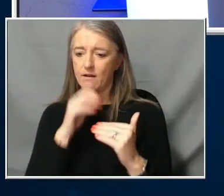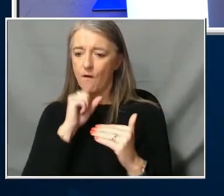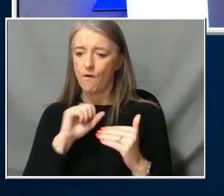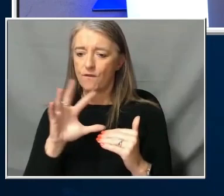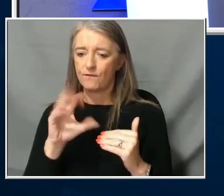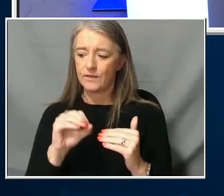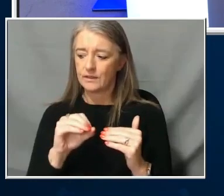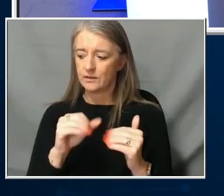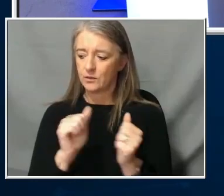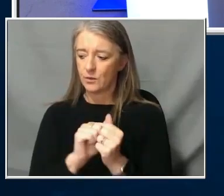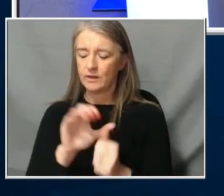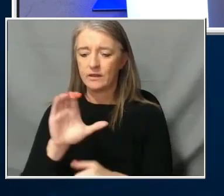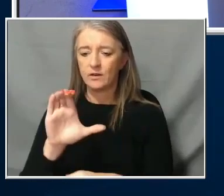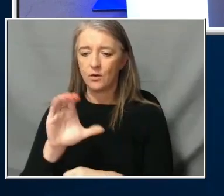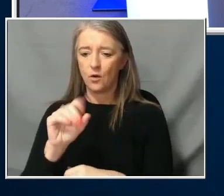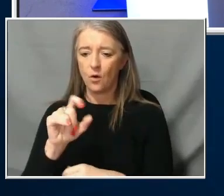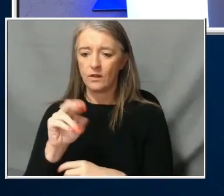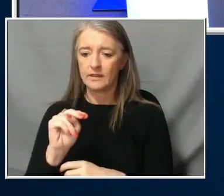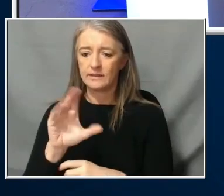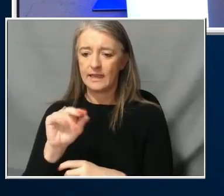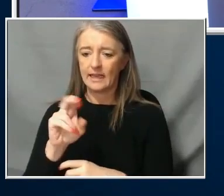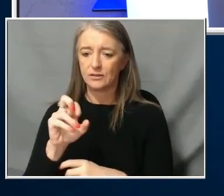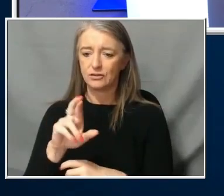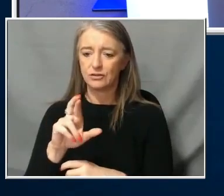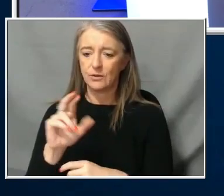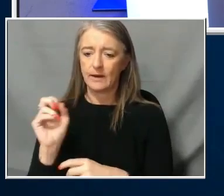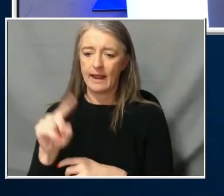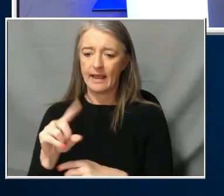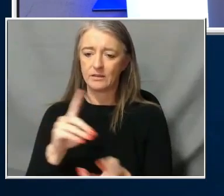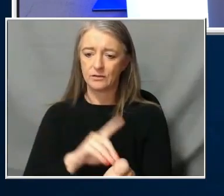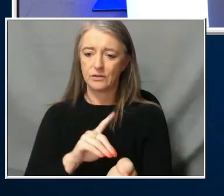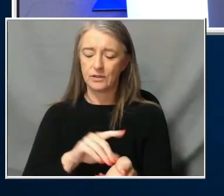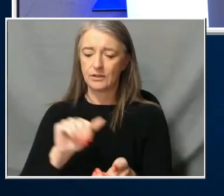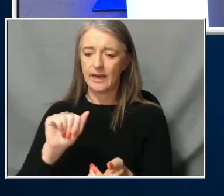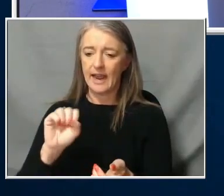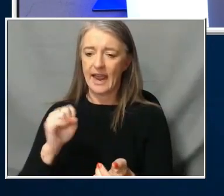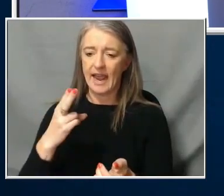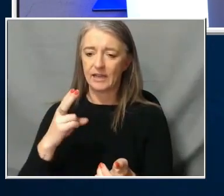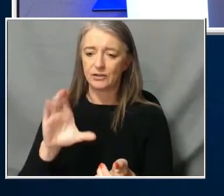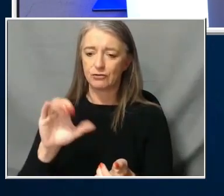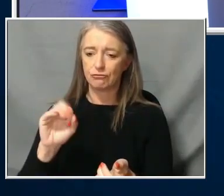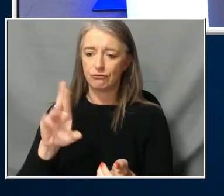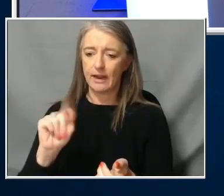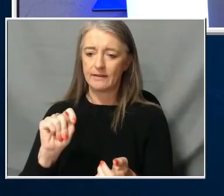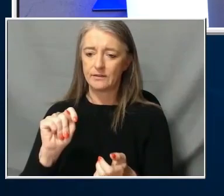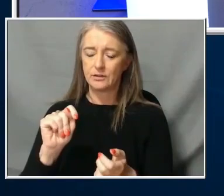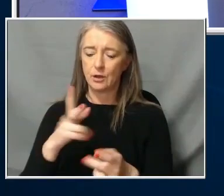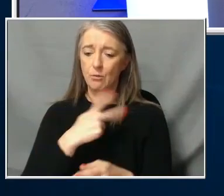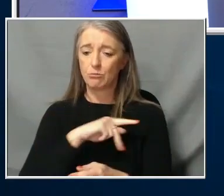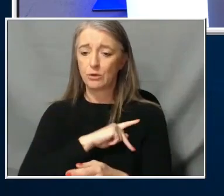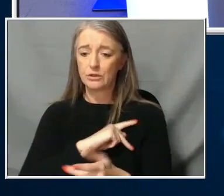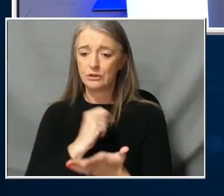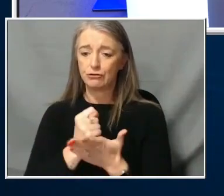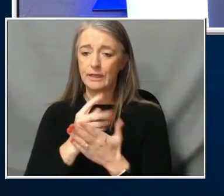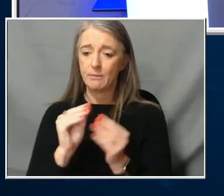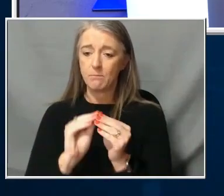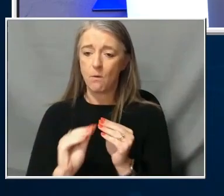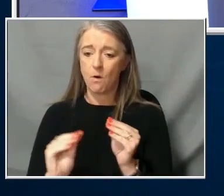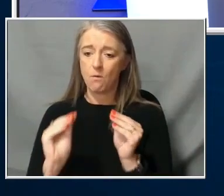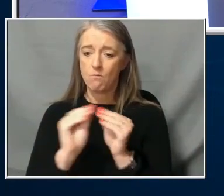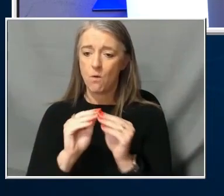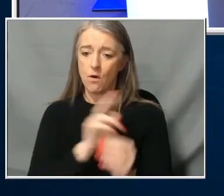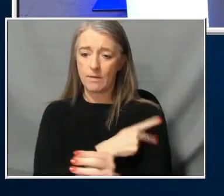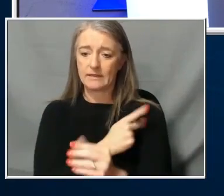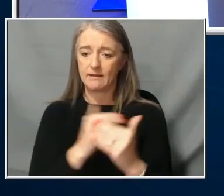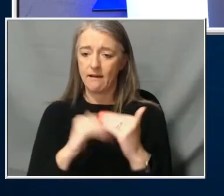with colorectal cancer. I want to ask our doctors, Dr. Ashcraft, are you personally treating more and more patients under the age of 50?